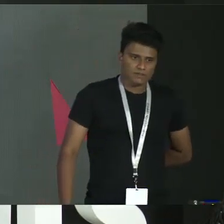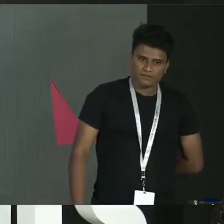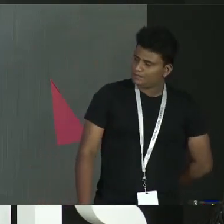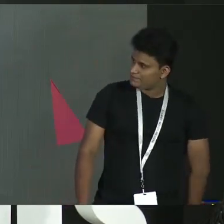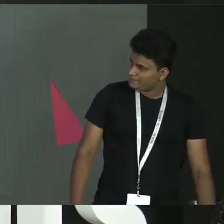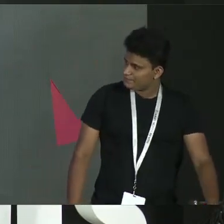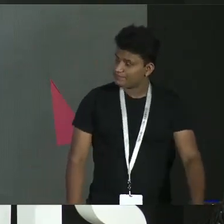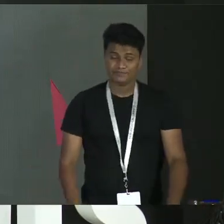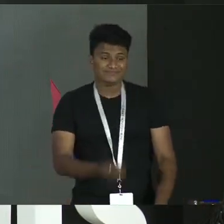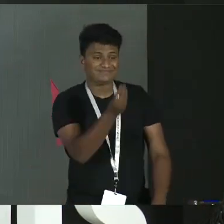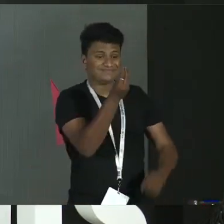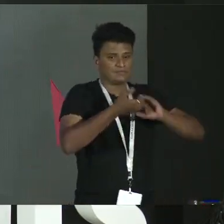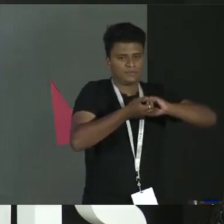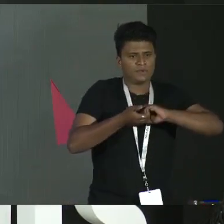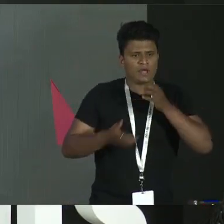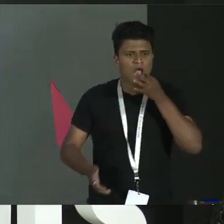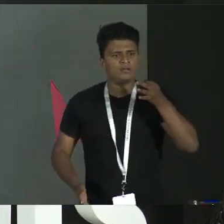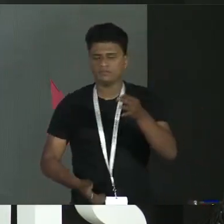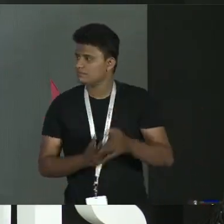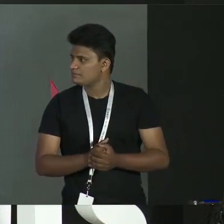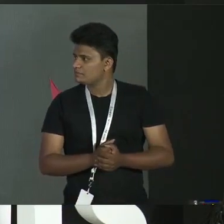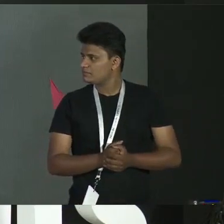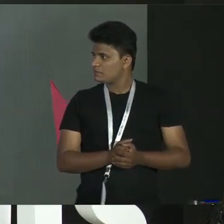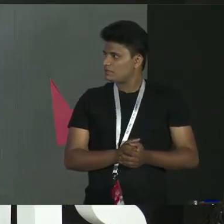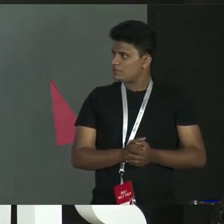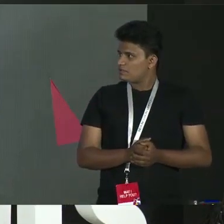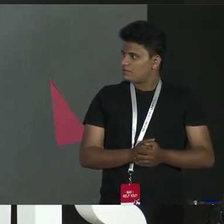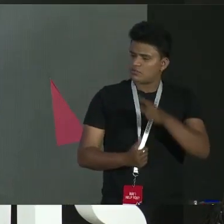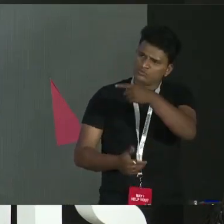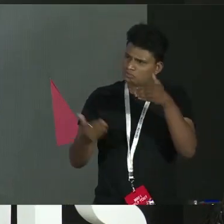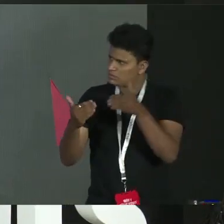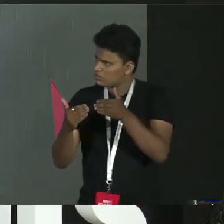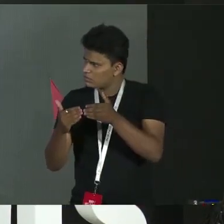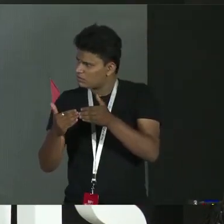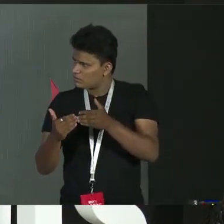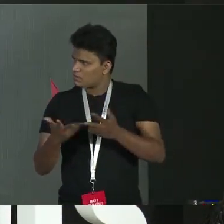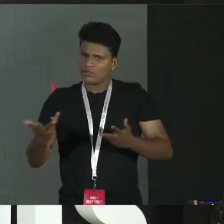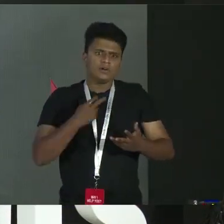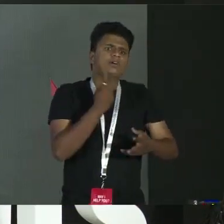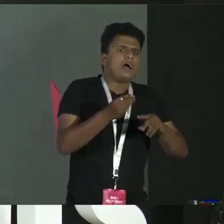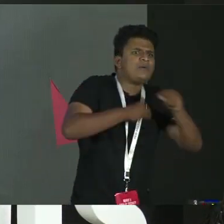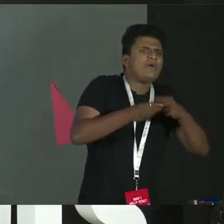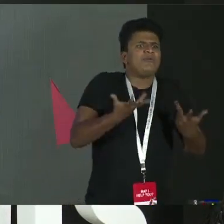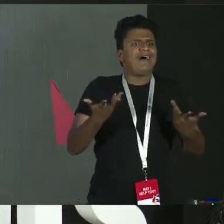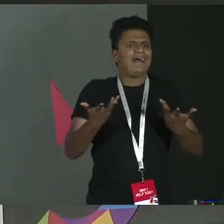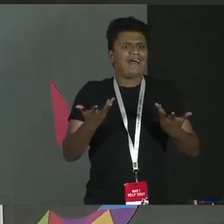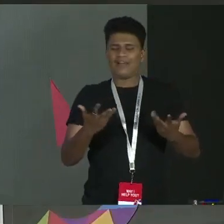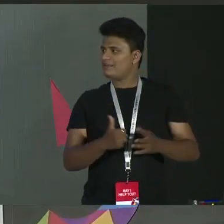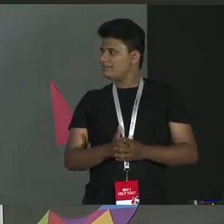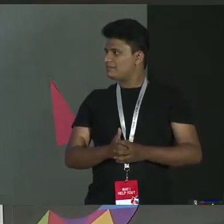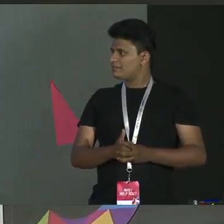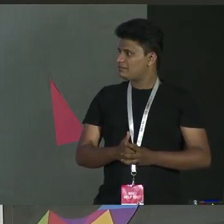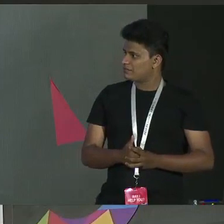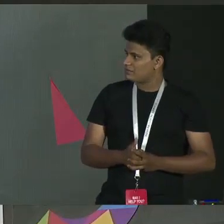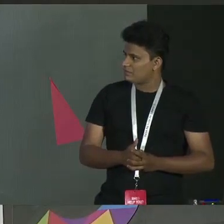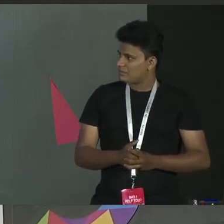Some of my friends asked me, okay, so you met him, but what did you talk about? You both went to